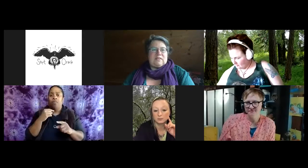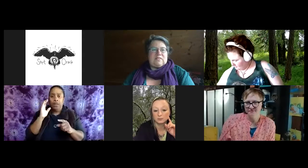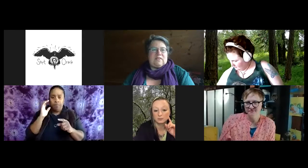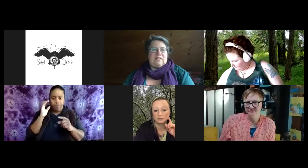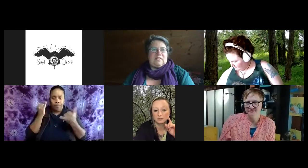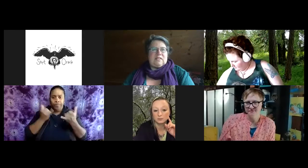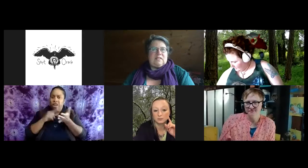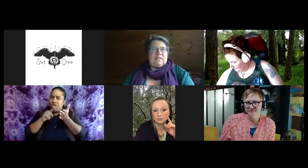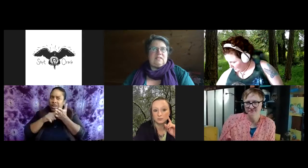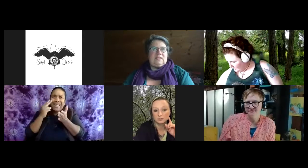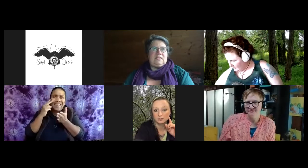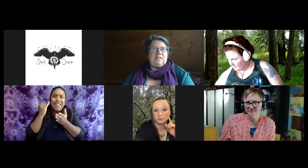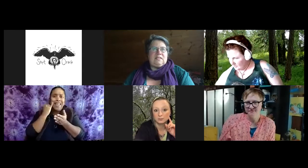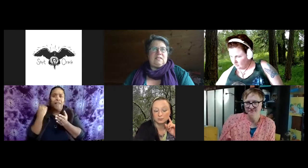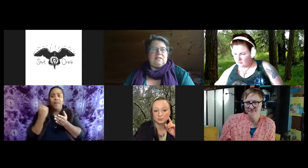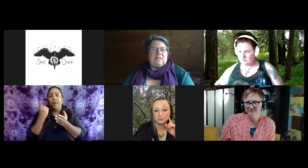asked a question first.